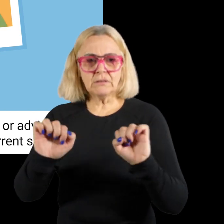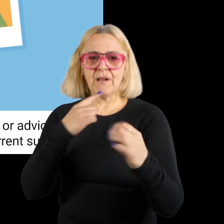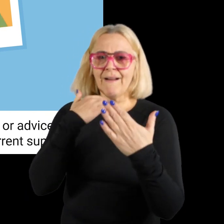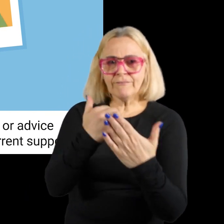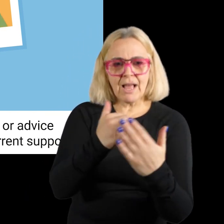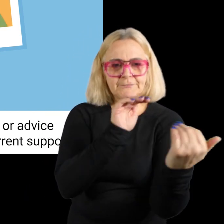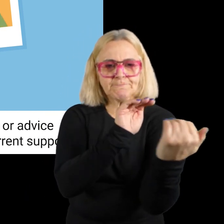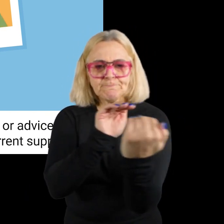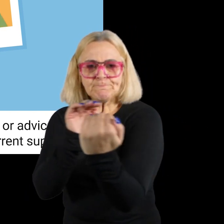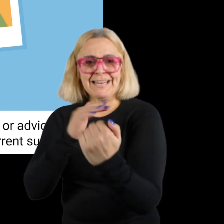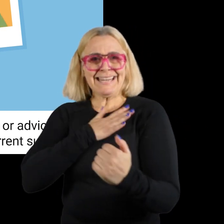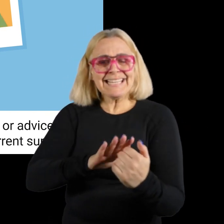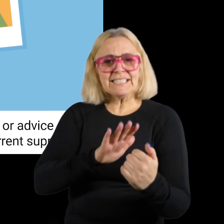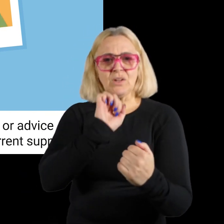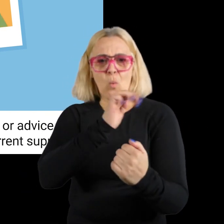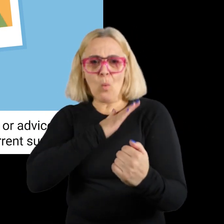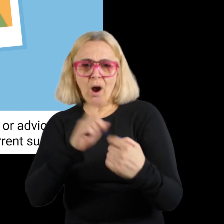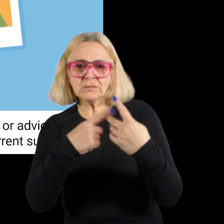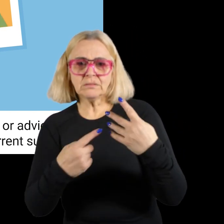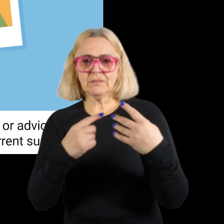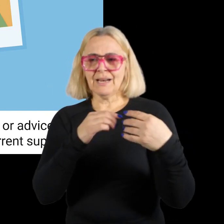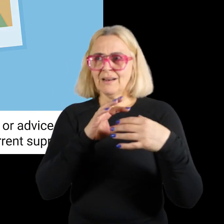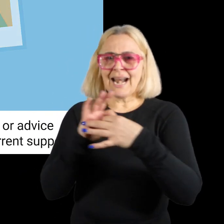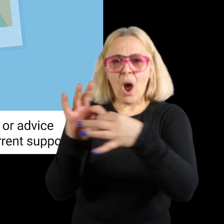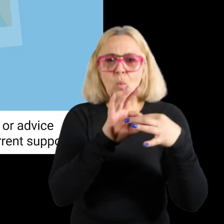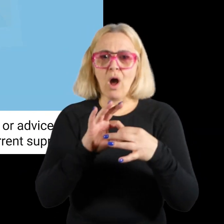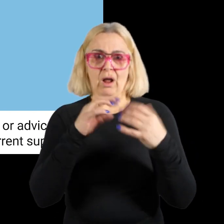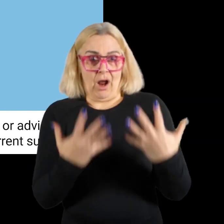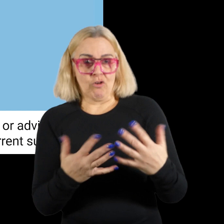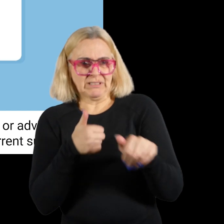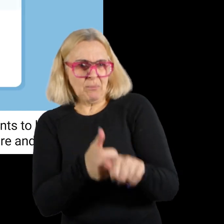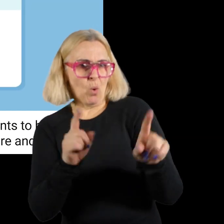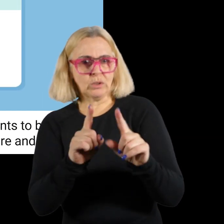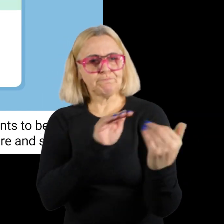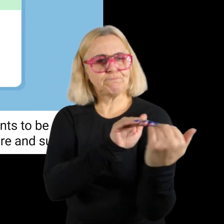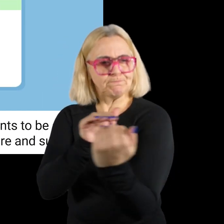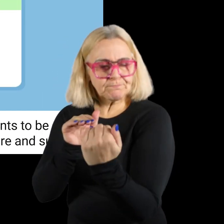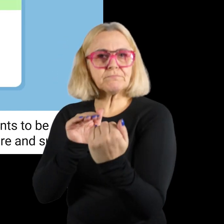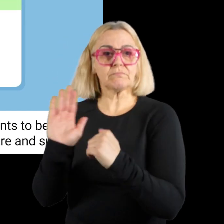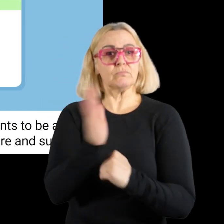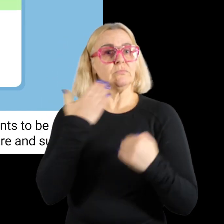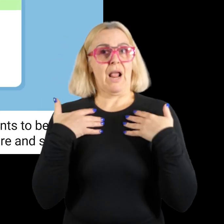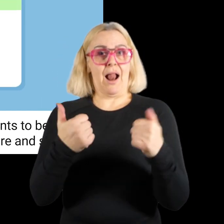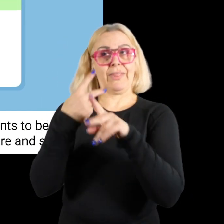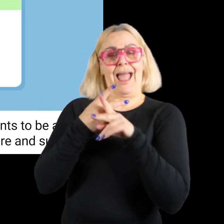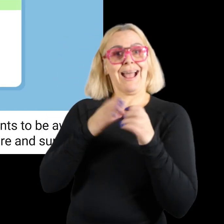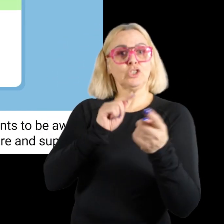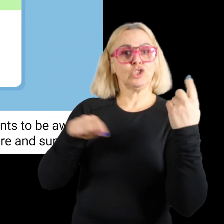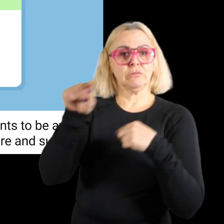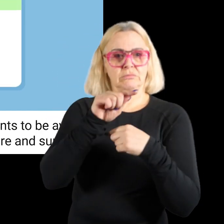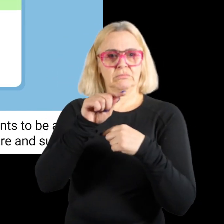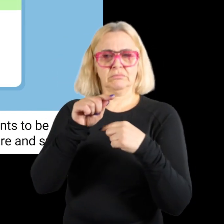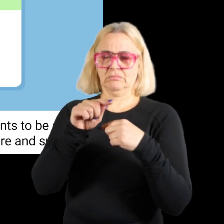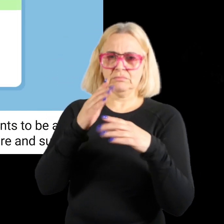tailored to their circumstances, needs, desires, and network of current support. All health and care agencies in Surrey are